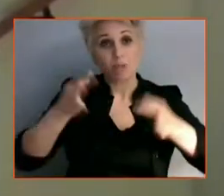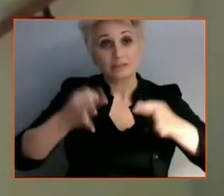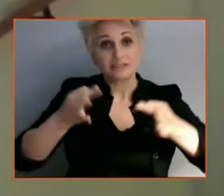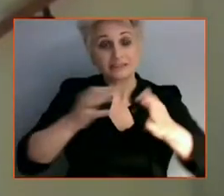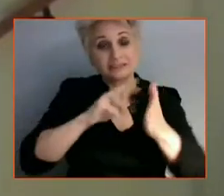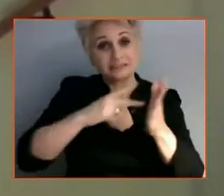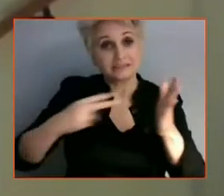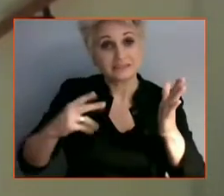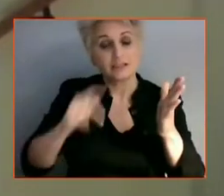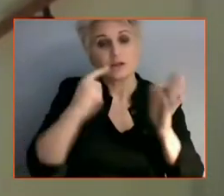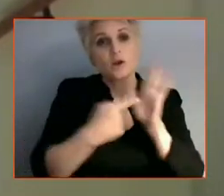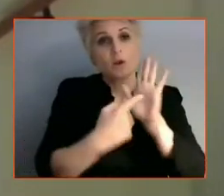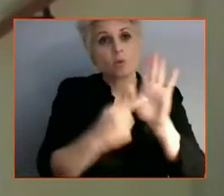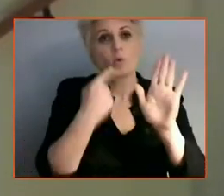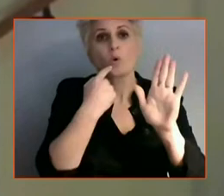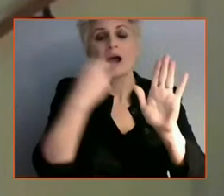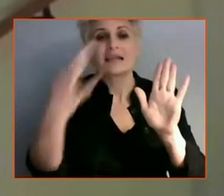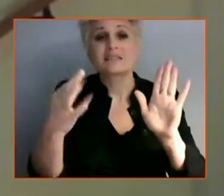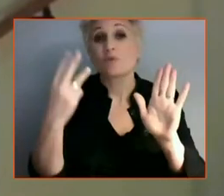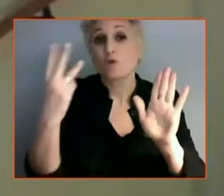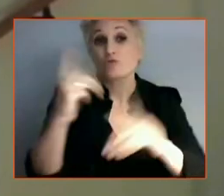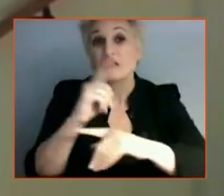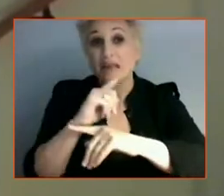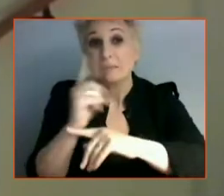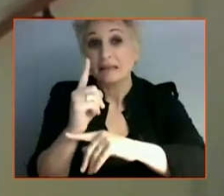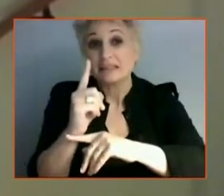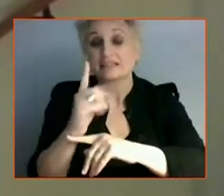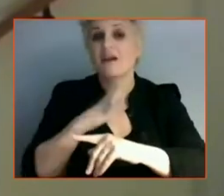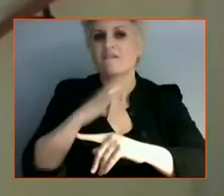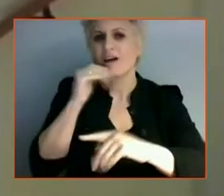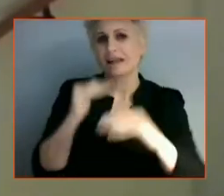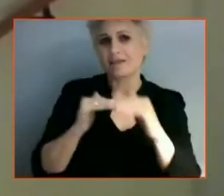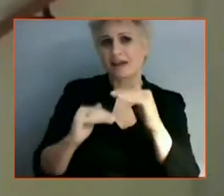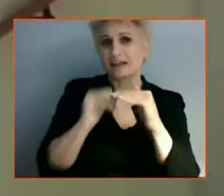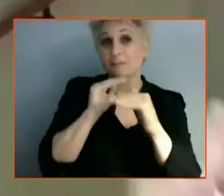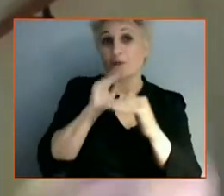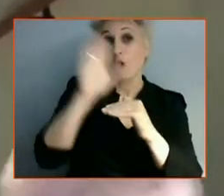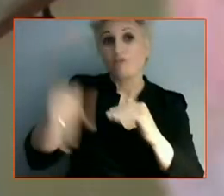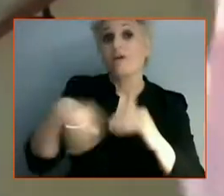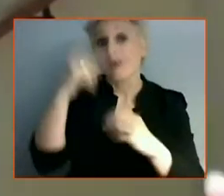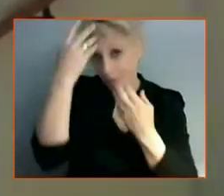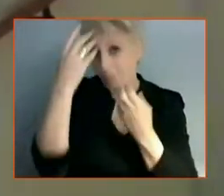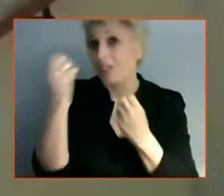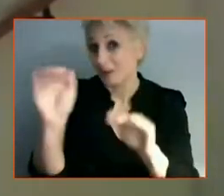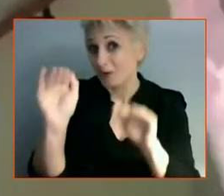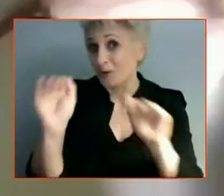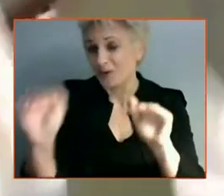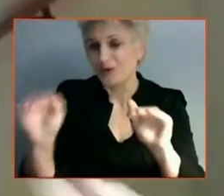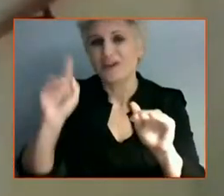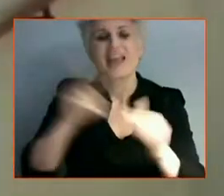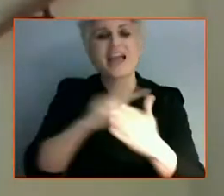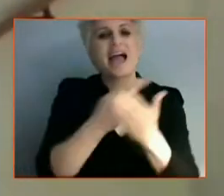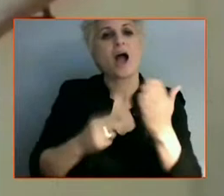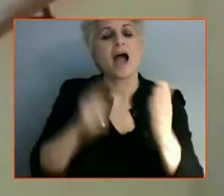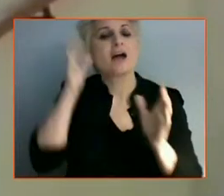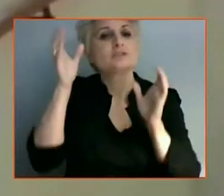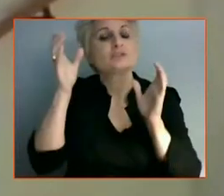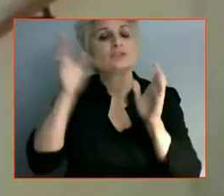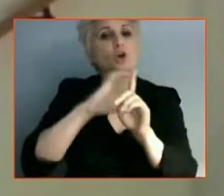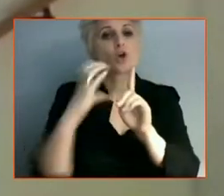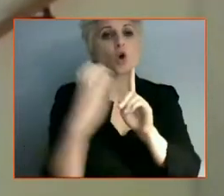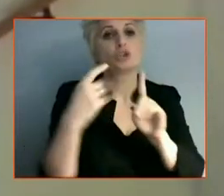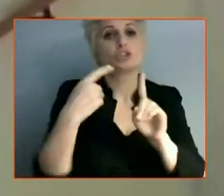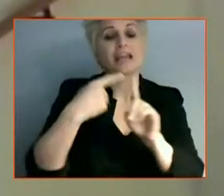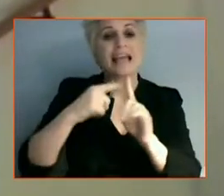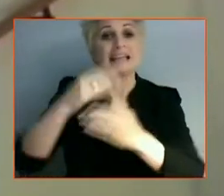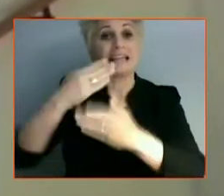It's fine if you go short, of course, but if you go over that 3 minutes, I will let you know. Arts, culture and heritage. Arts, culture and heritage is in alphabetical order,